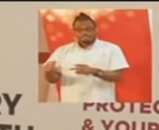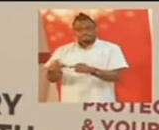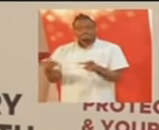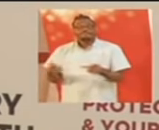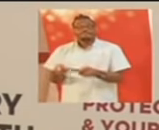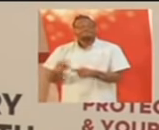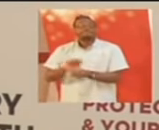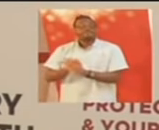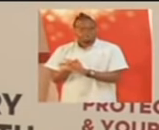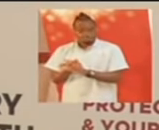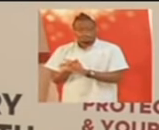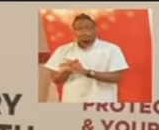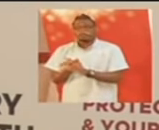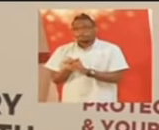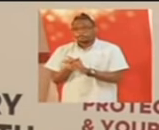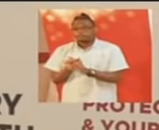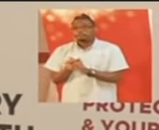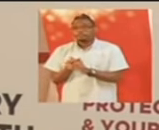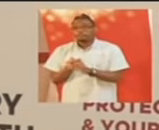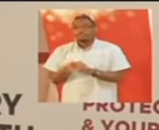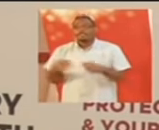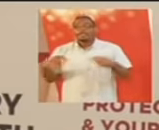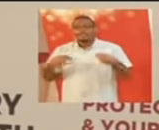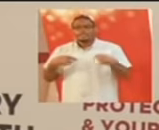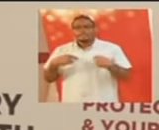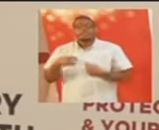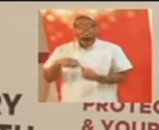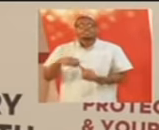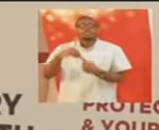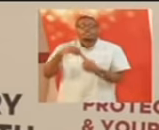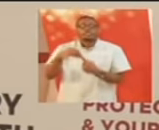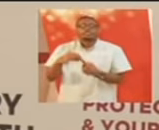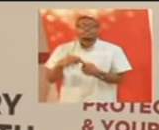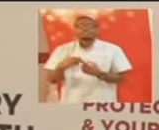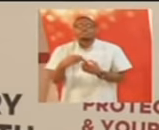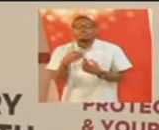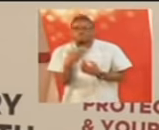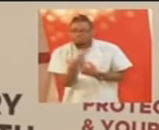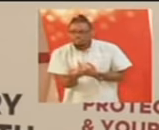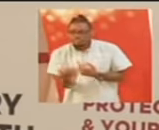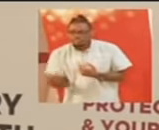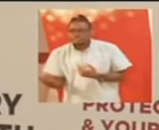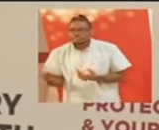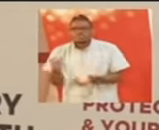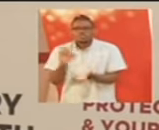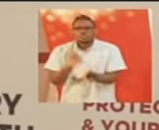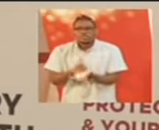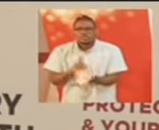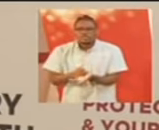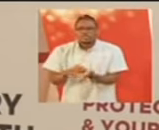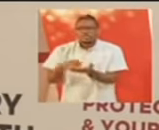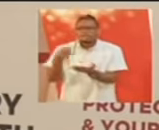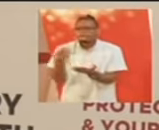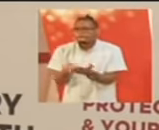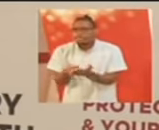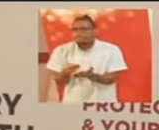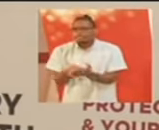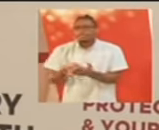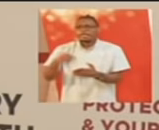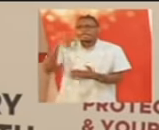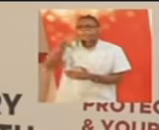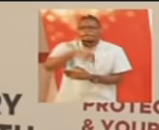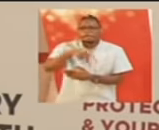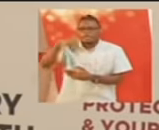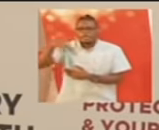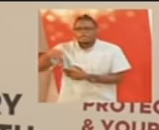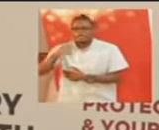to allocate specific resources, human resources, finances, personal protective equipment,